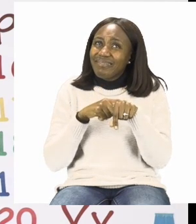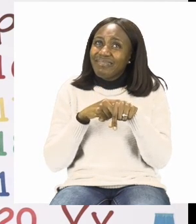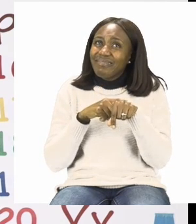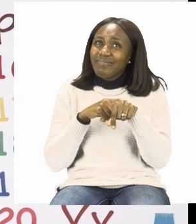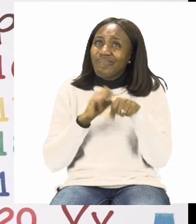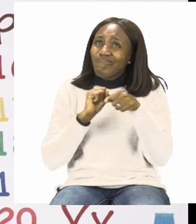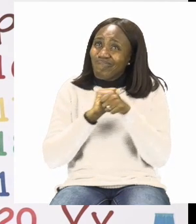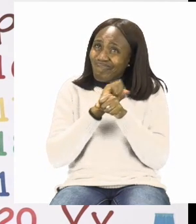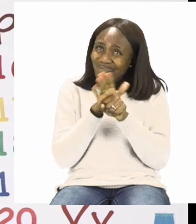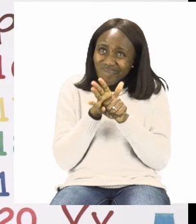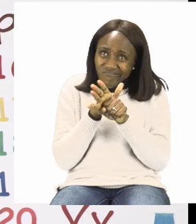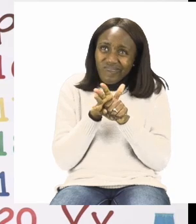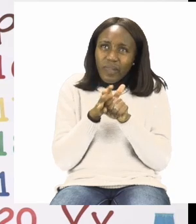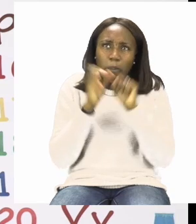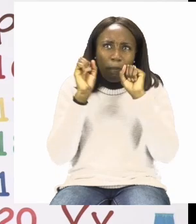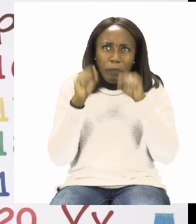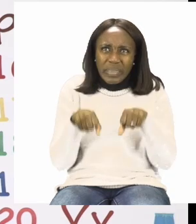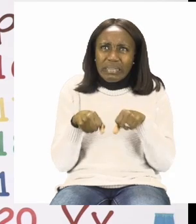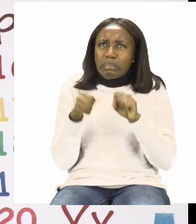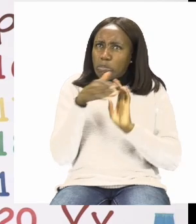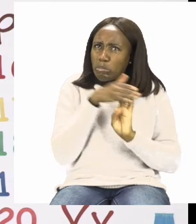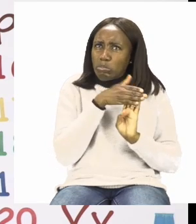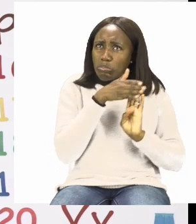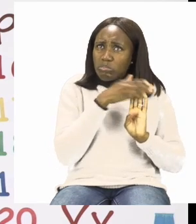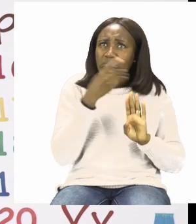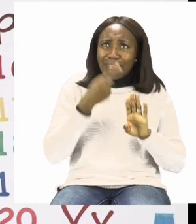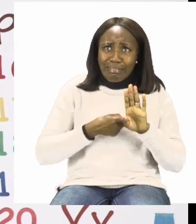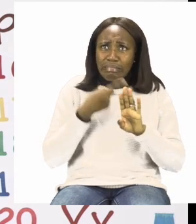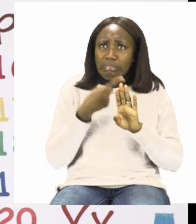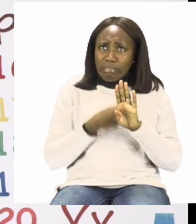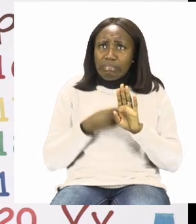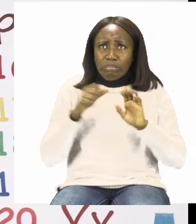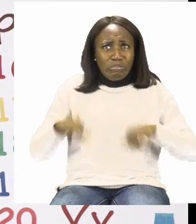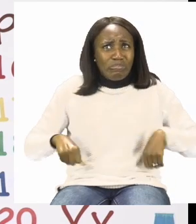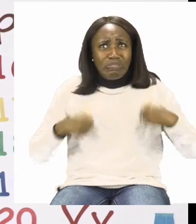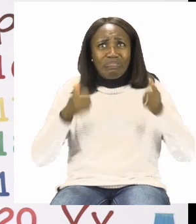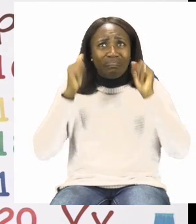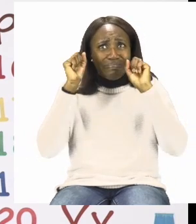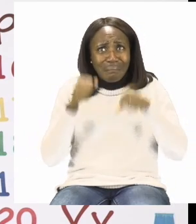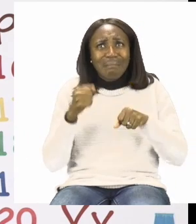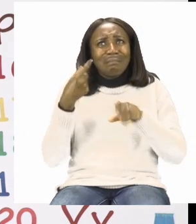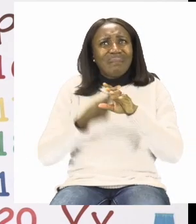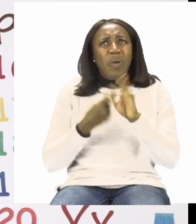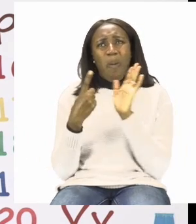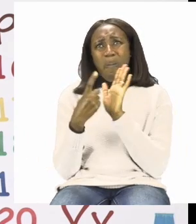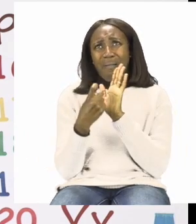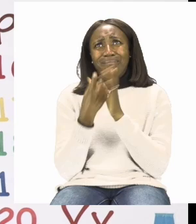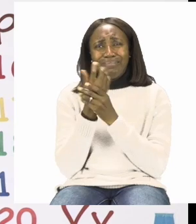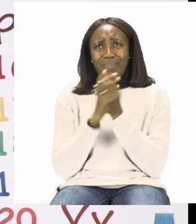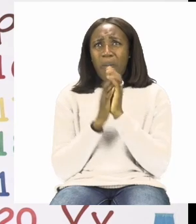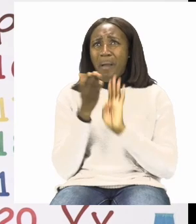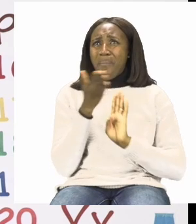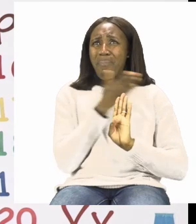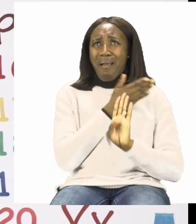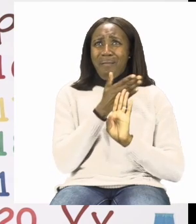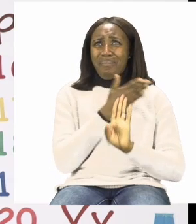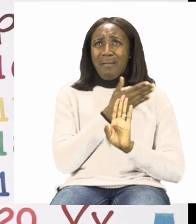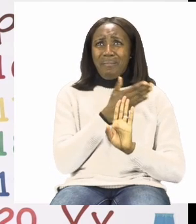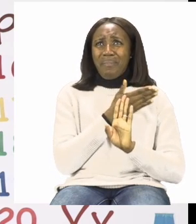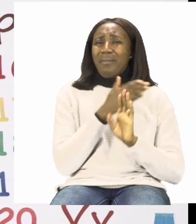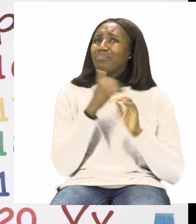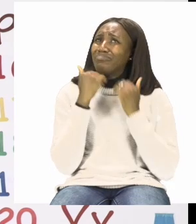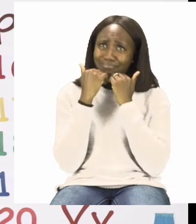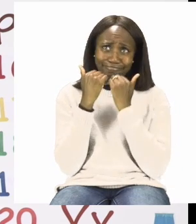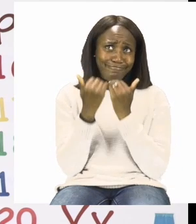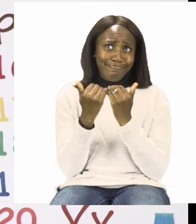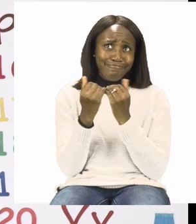have to keep safe and healthy, and we have to remember to sanitize to protect ourselves against